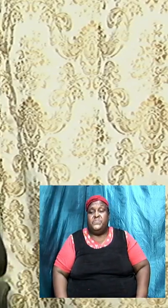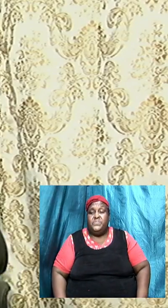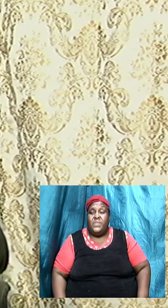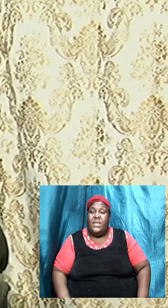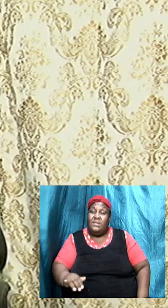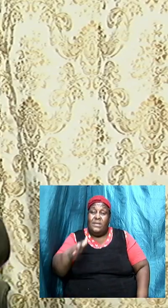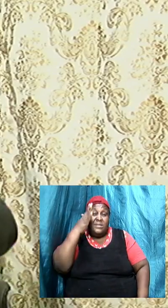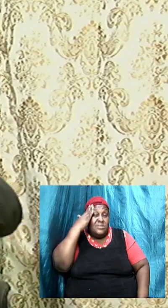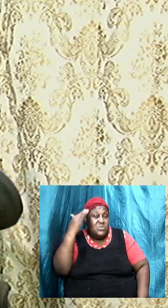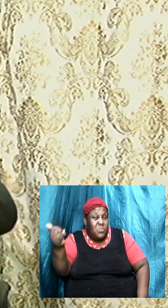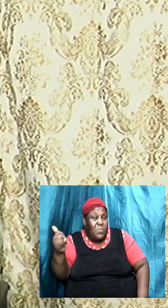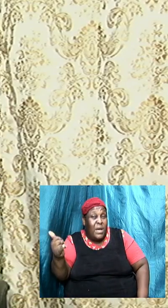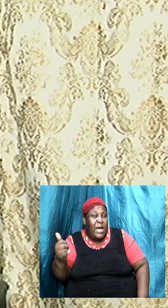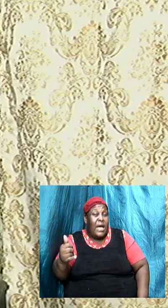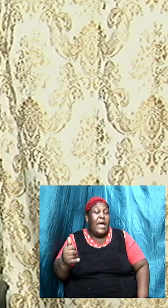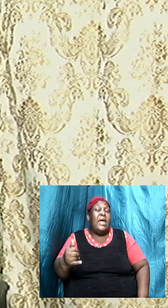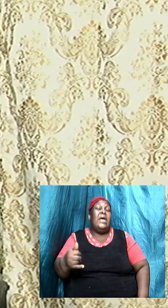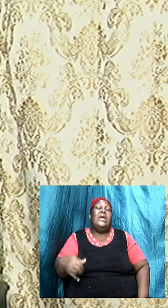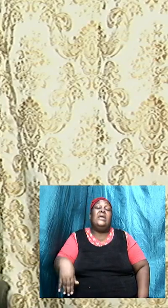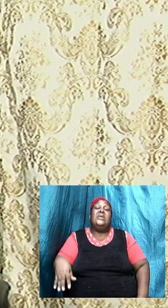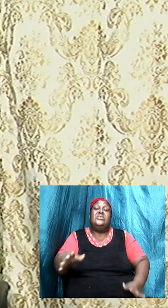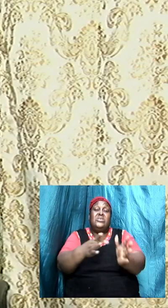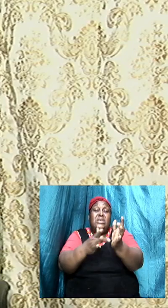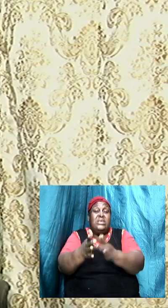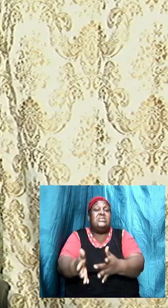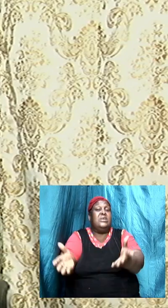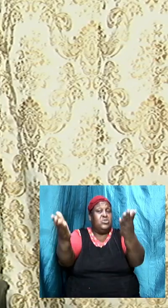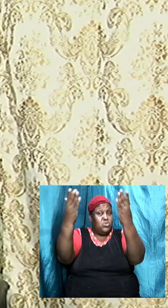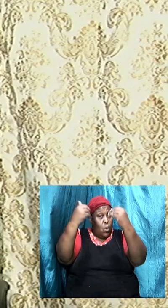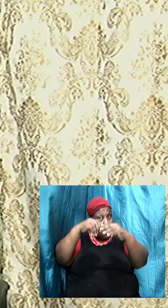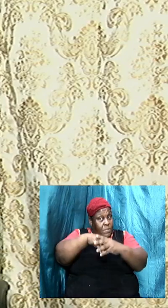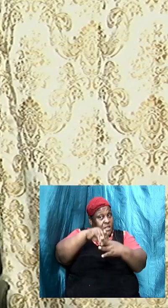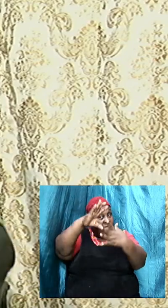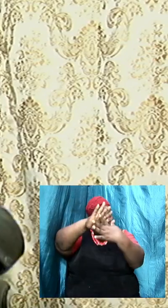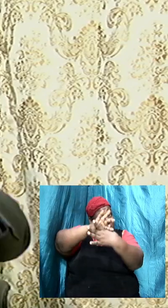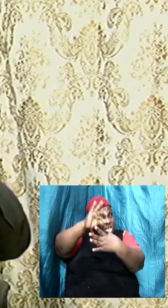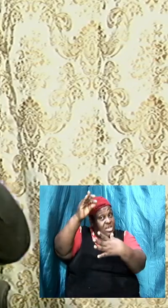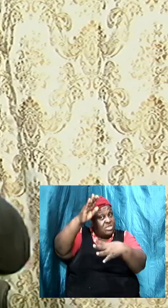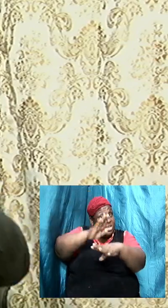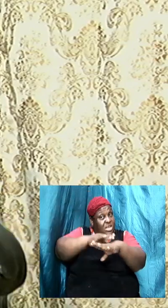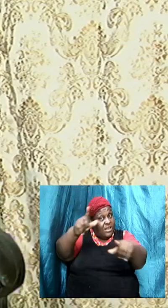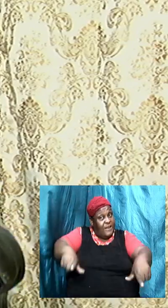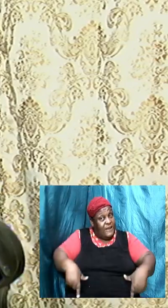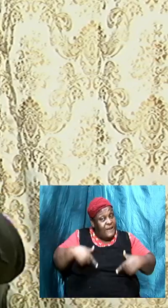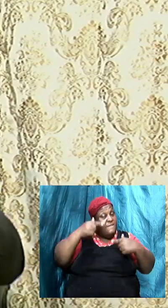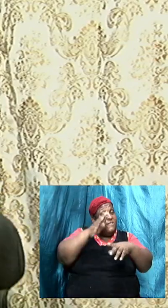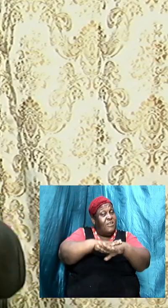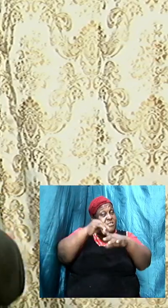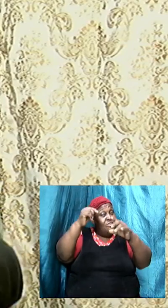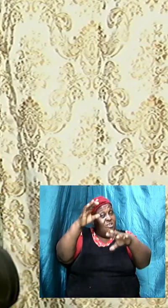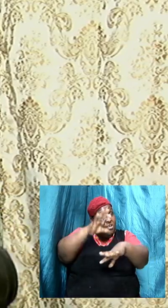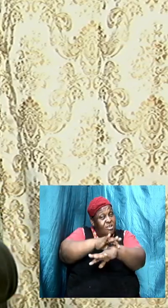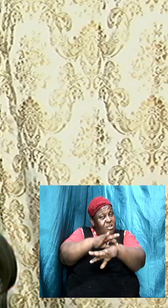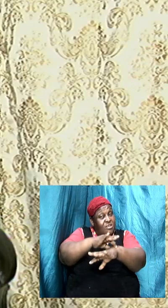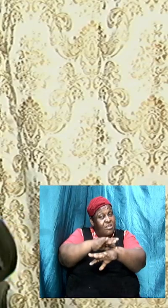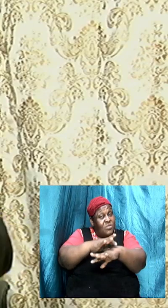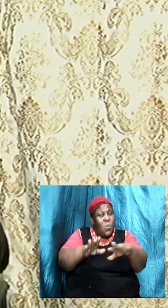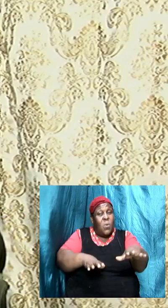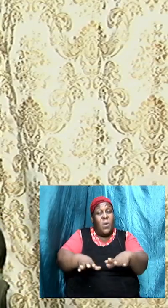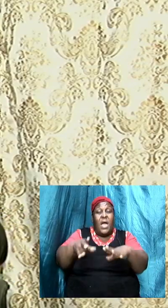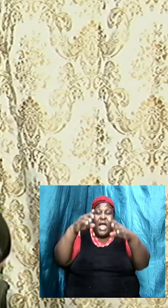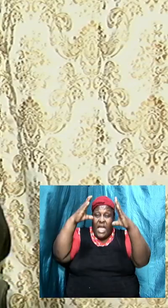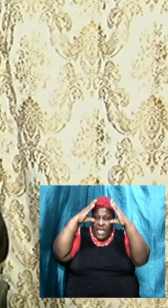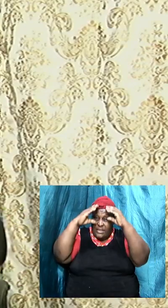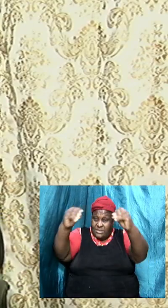That is why he enrobed himself in flesh, come this earth and walk and teach men,